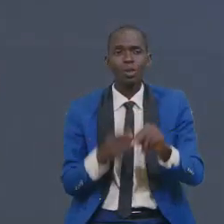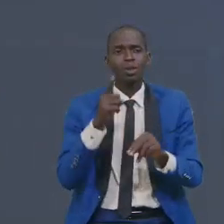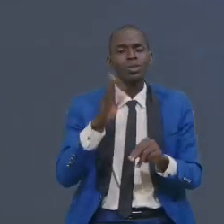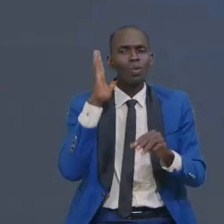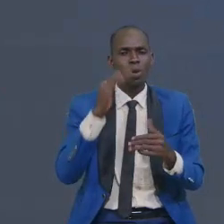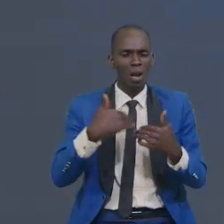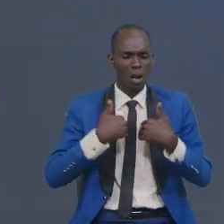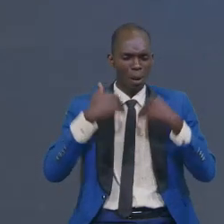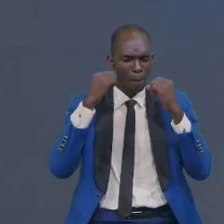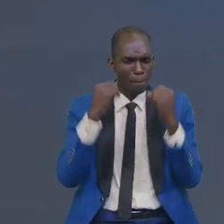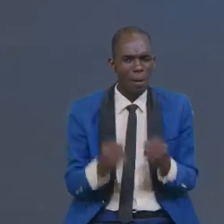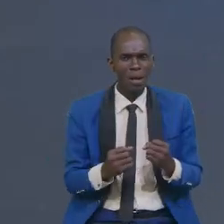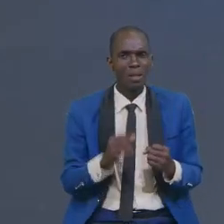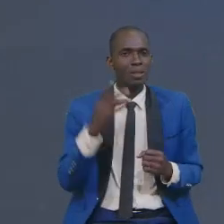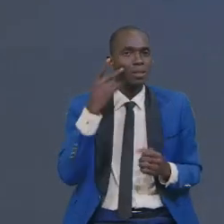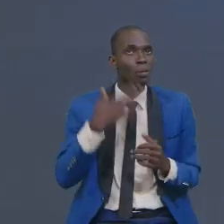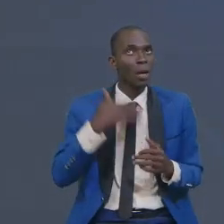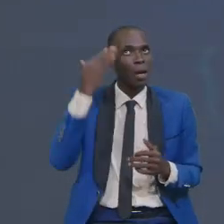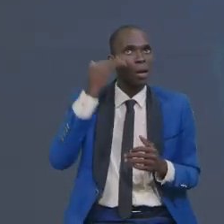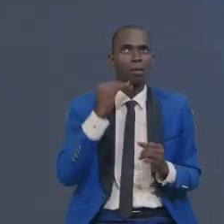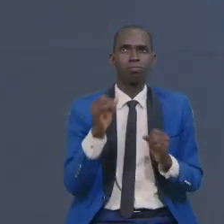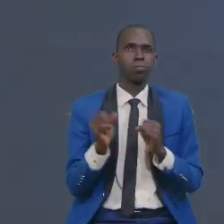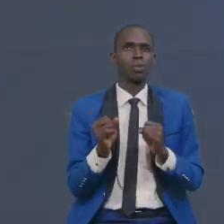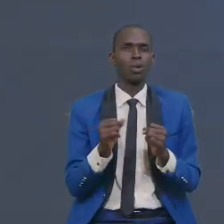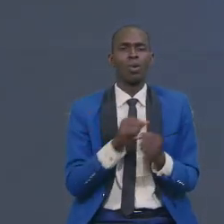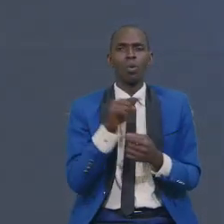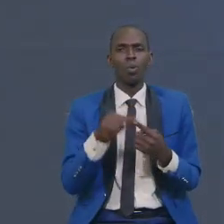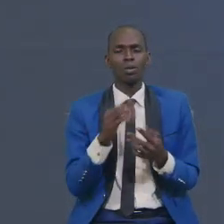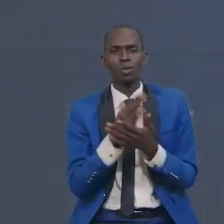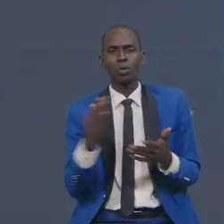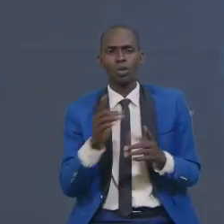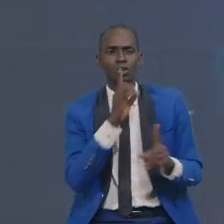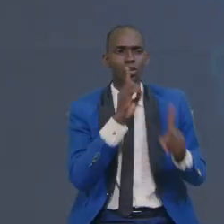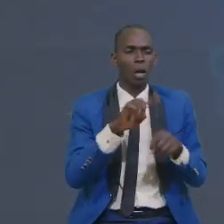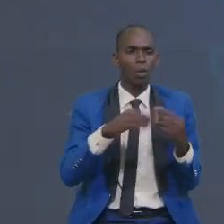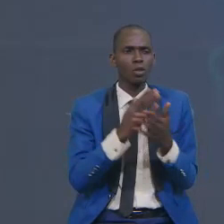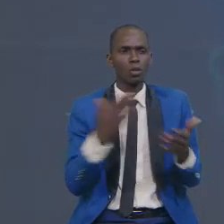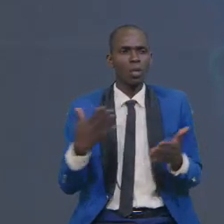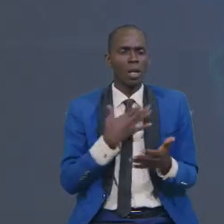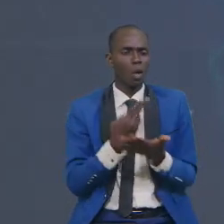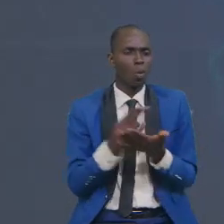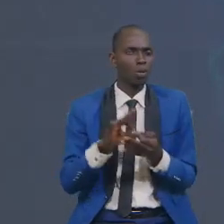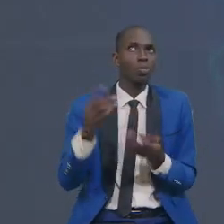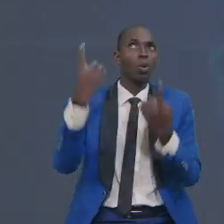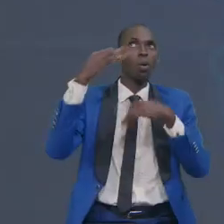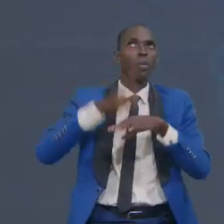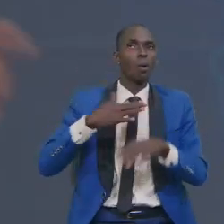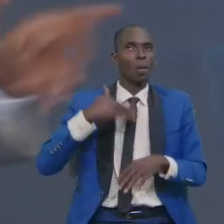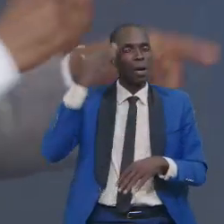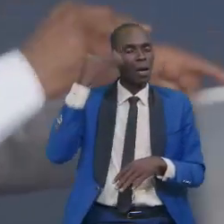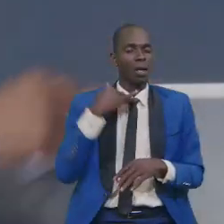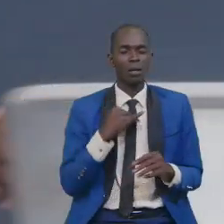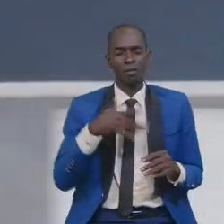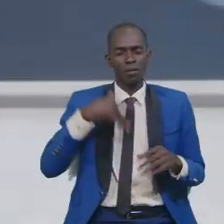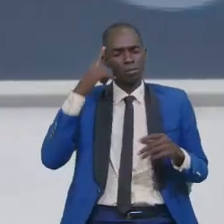they say wait my head was shake when somebody talks about something and really goes carbs and my head will shake uh-huh